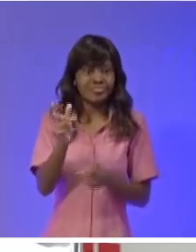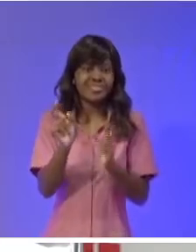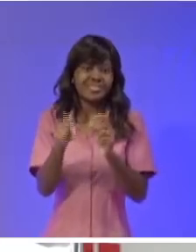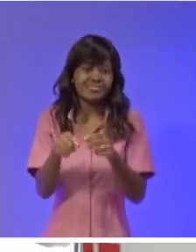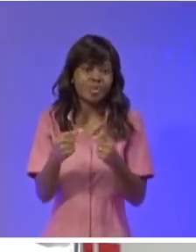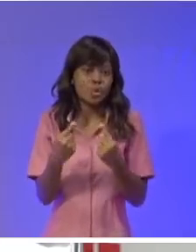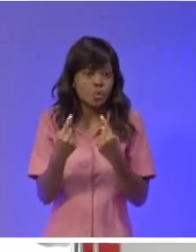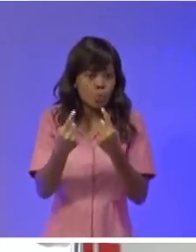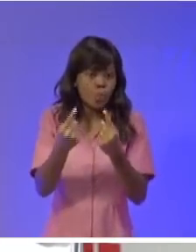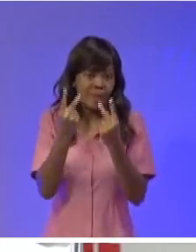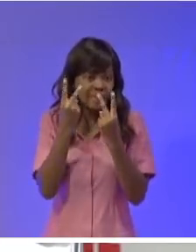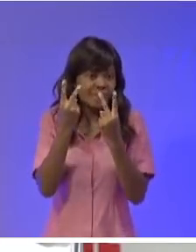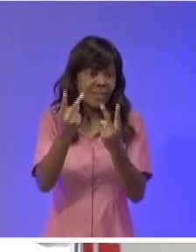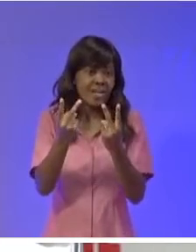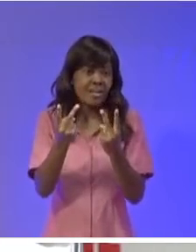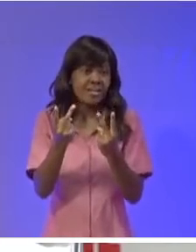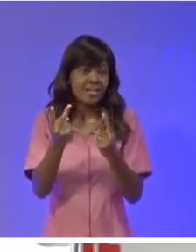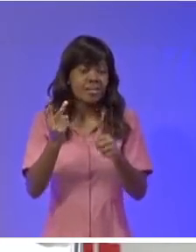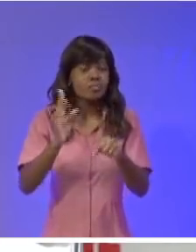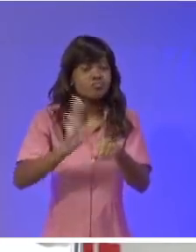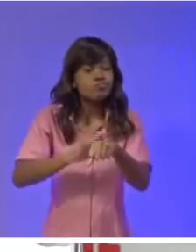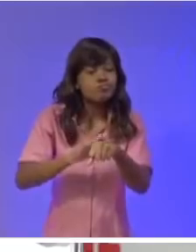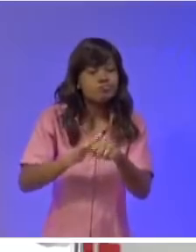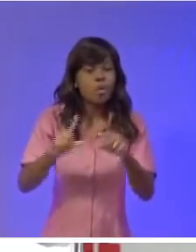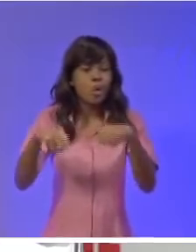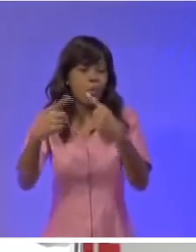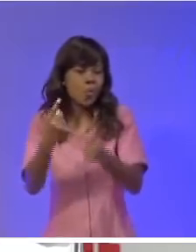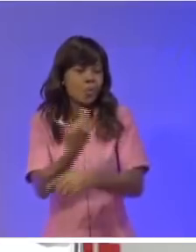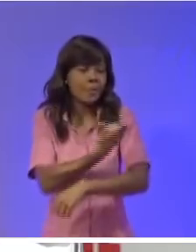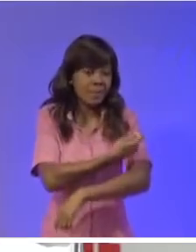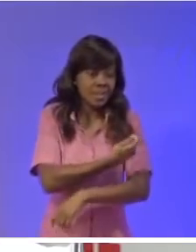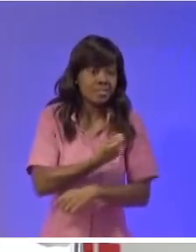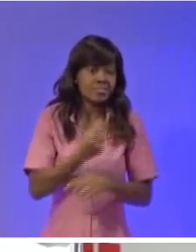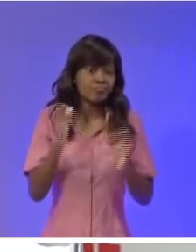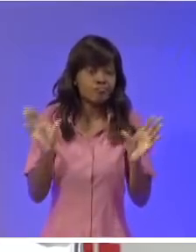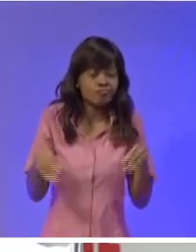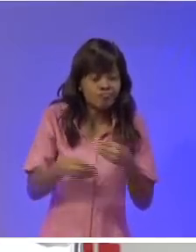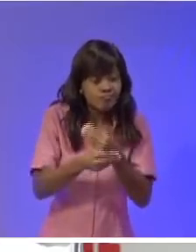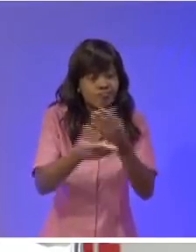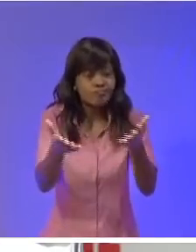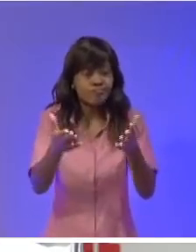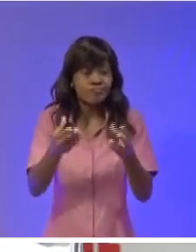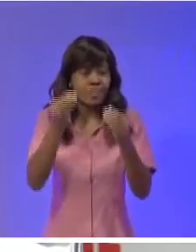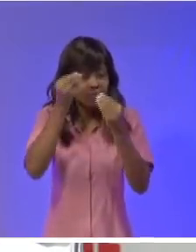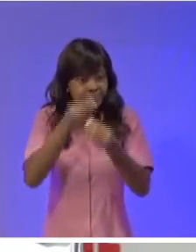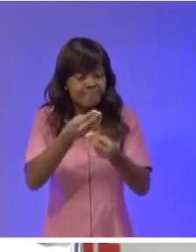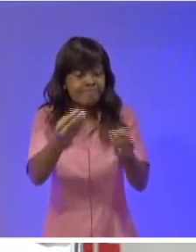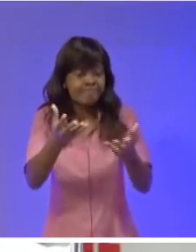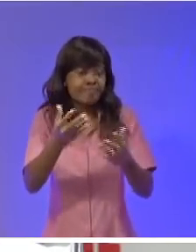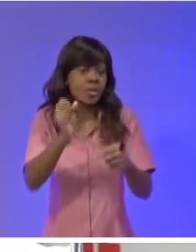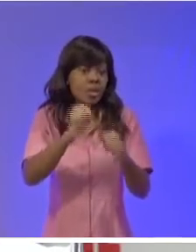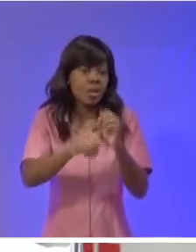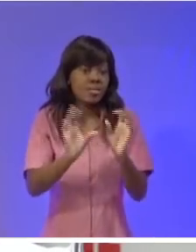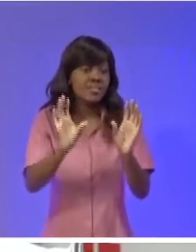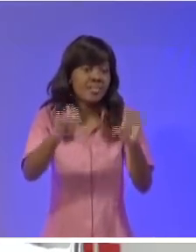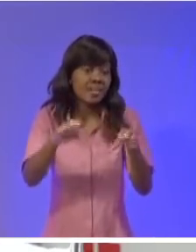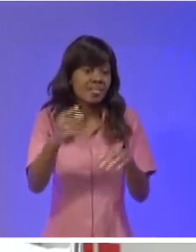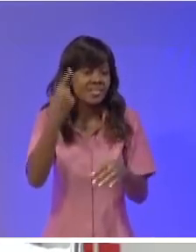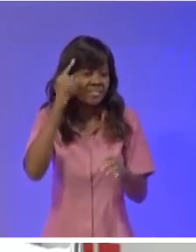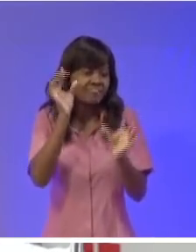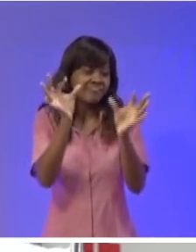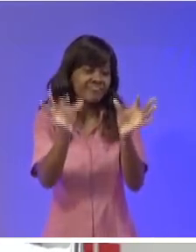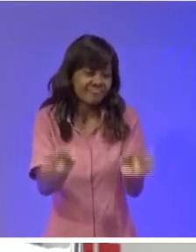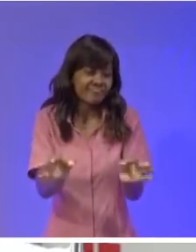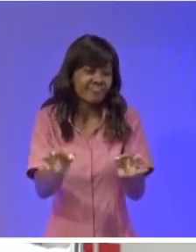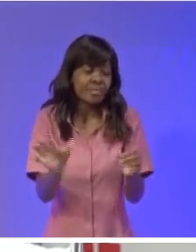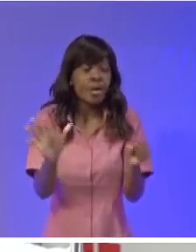person, ward to ward, department to department, giving them the information so that they can make an informed decision. So thank you